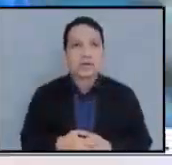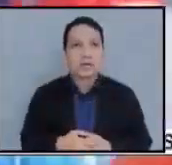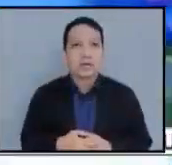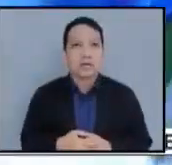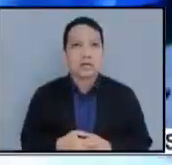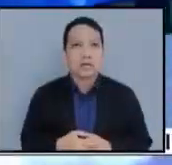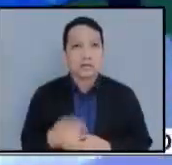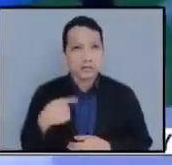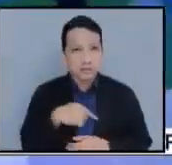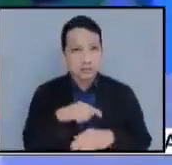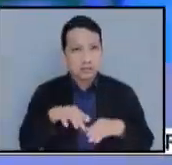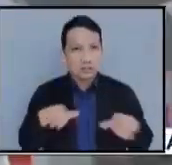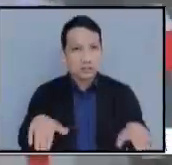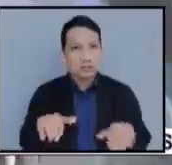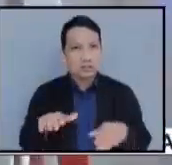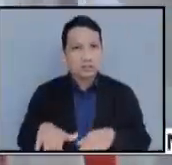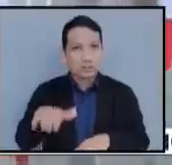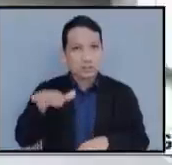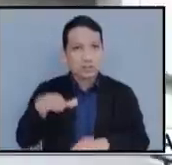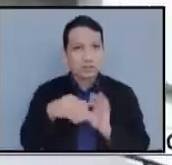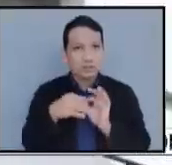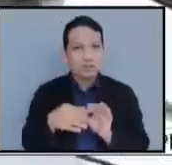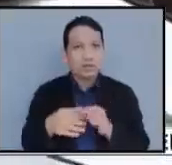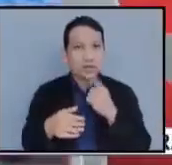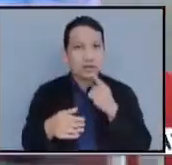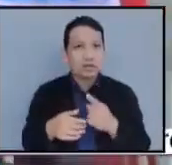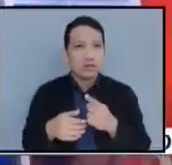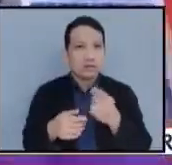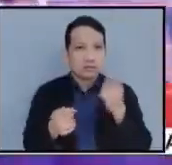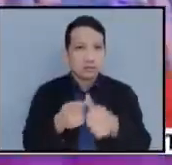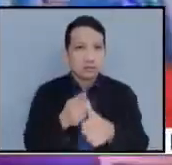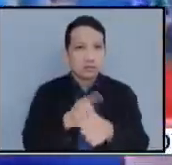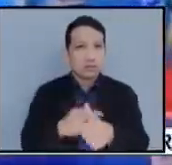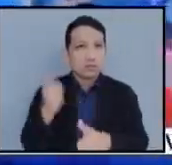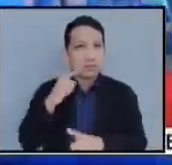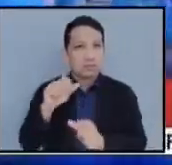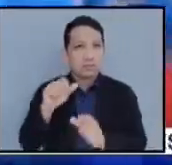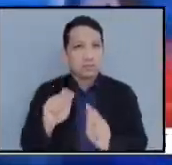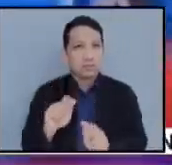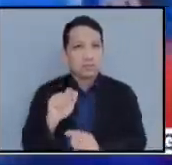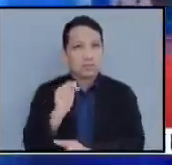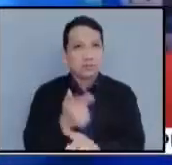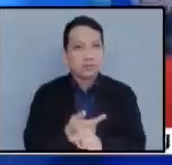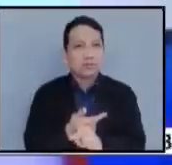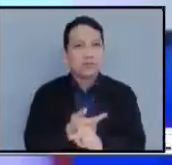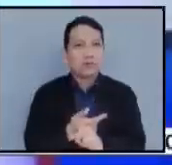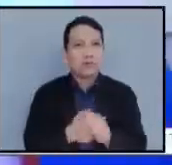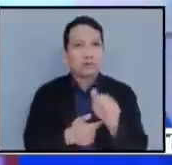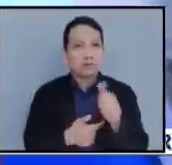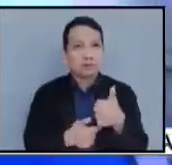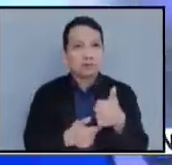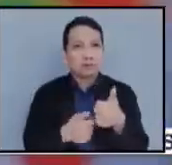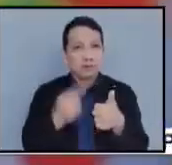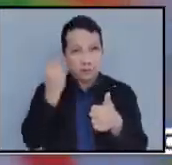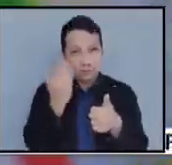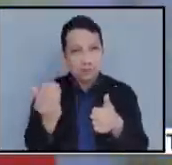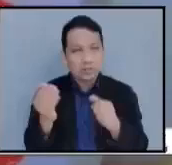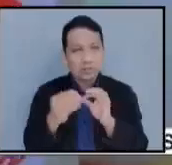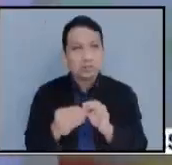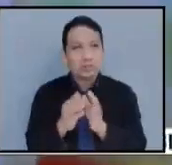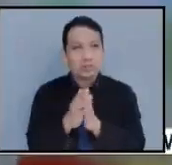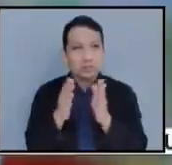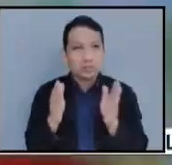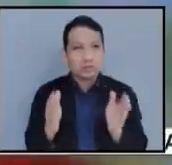boy is not so little anymore. Dahil nito lamang Saturday, August, September 10, ay nag-celebrate ng Grand Thomas